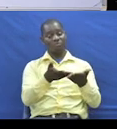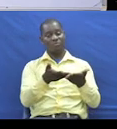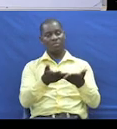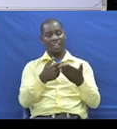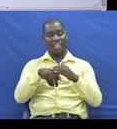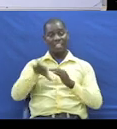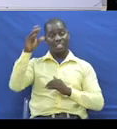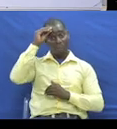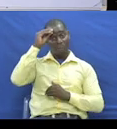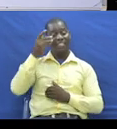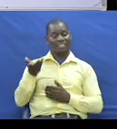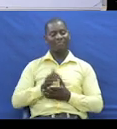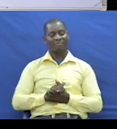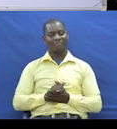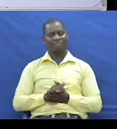in this topic.